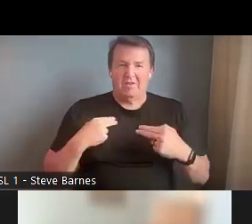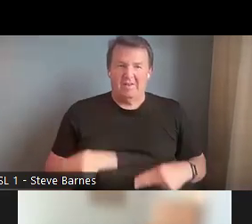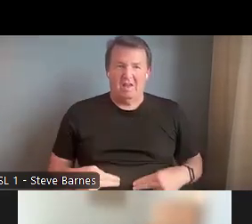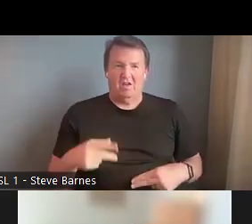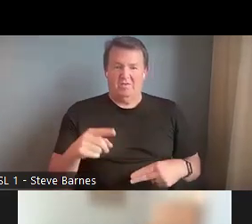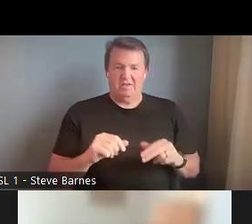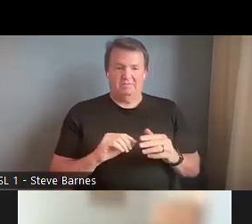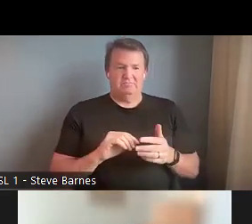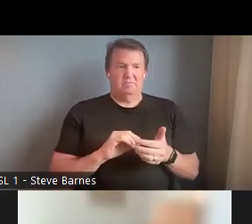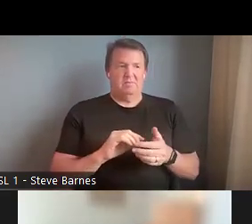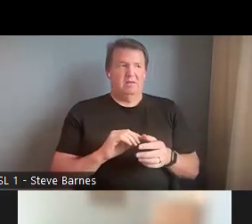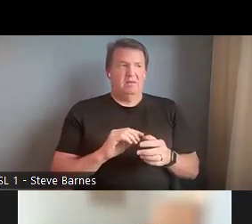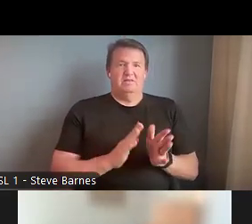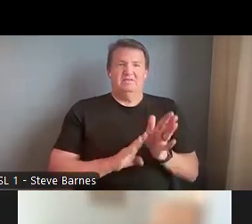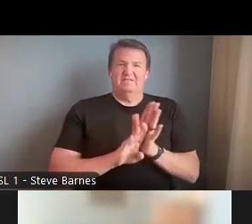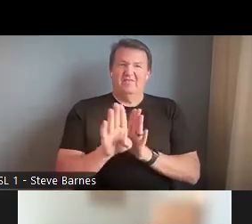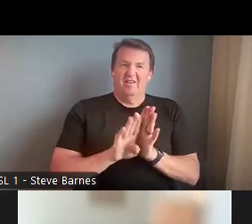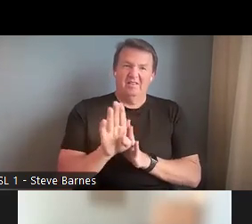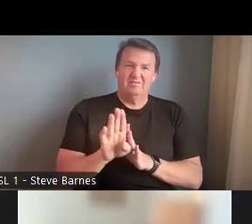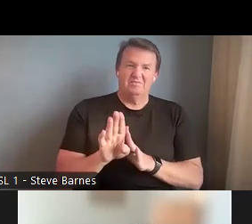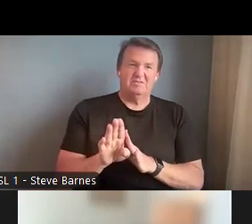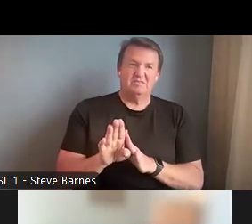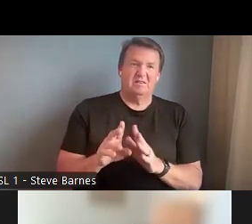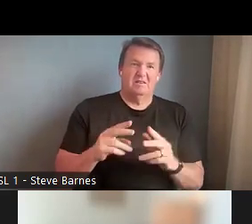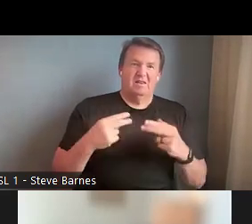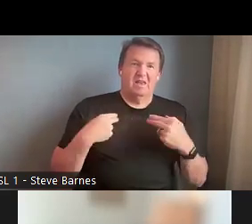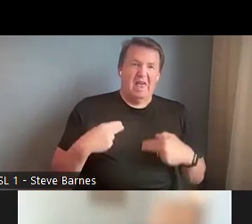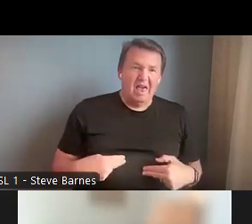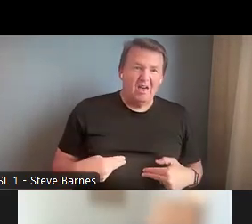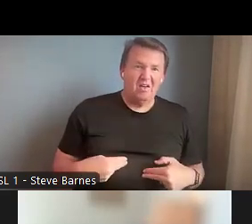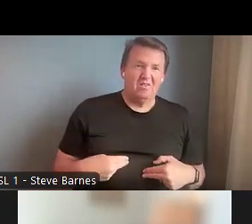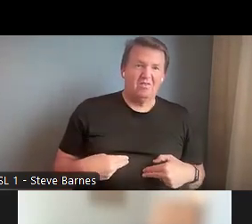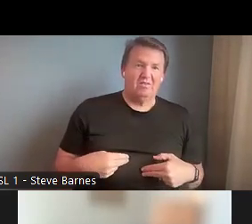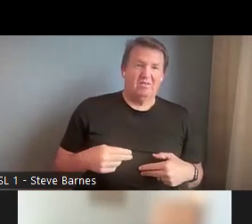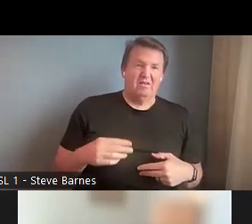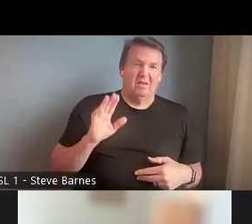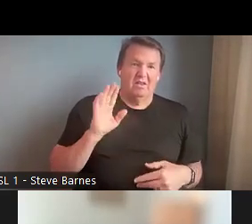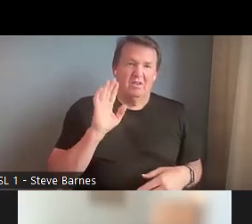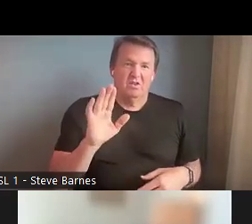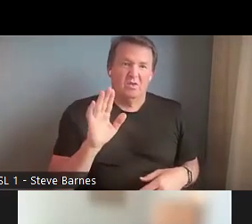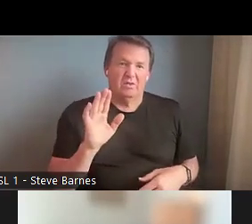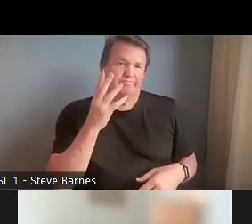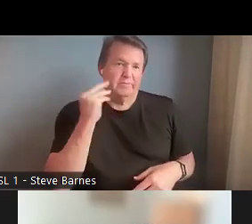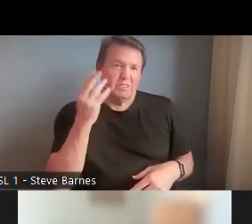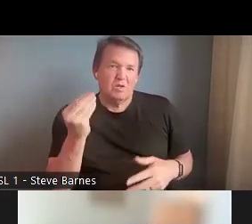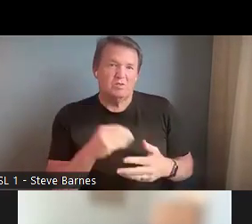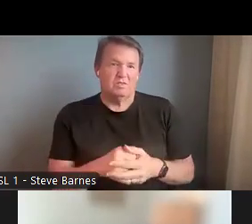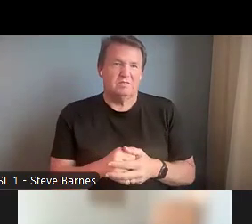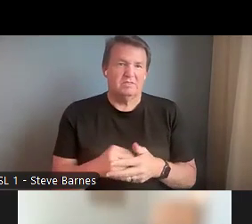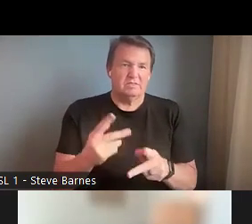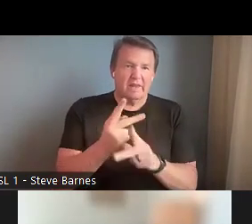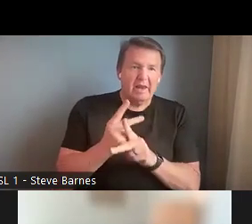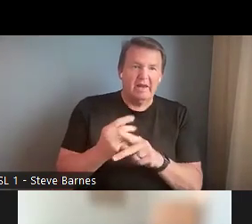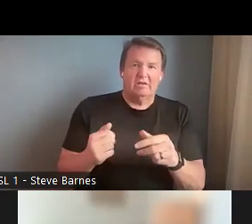exposure, access to care, and social support. And in California and also across the United States, we know that the immigrant population